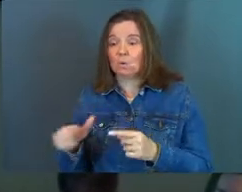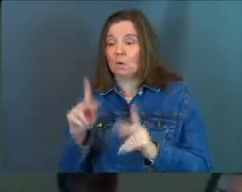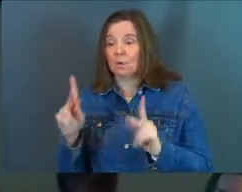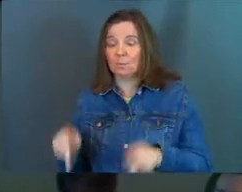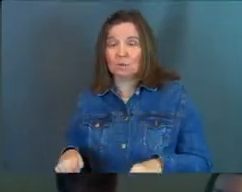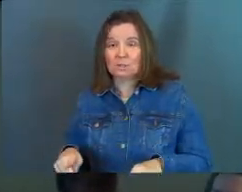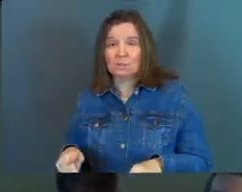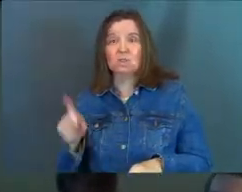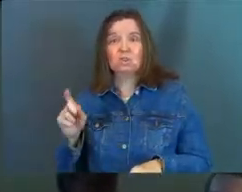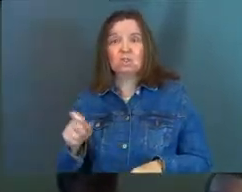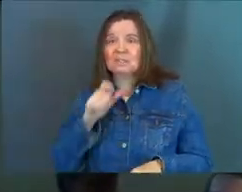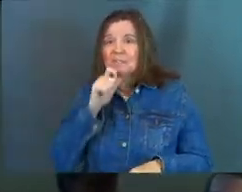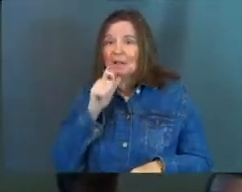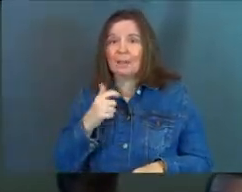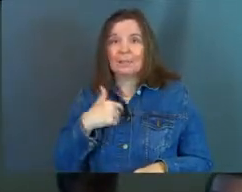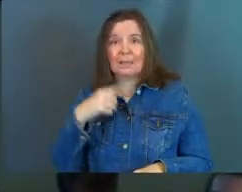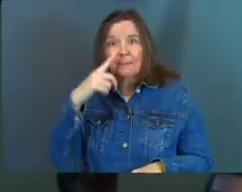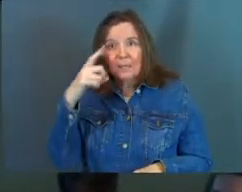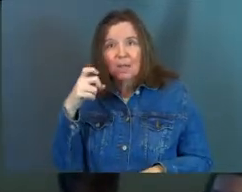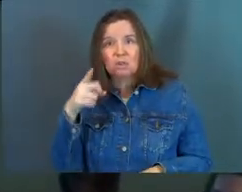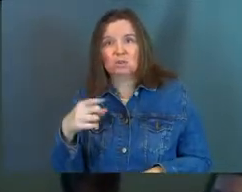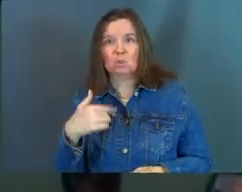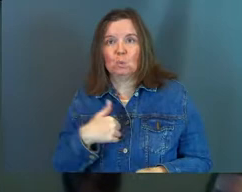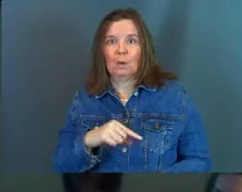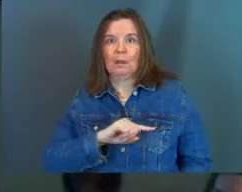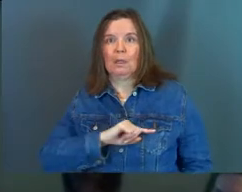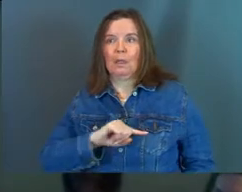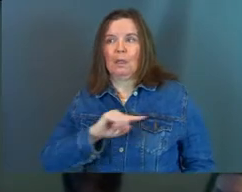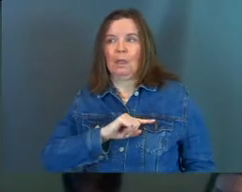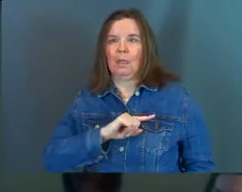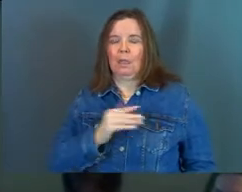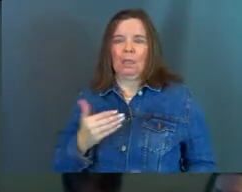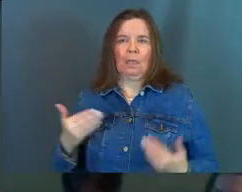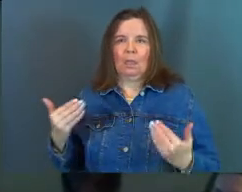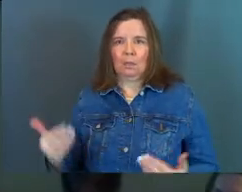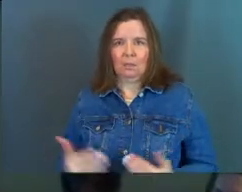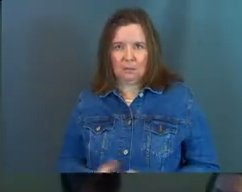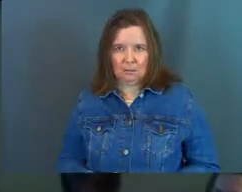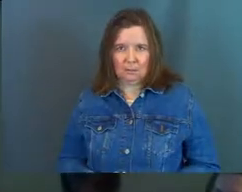another human being should not be because you got guilted into it,